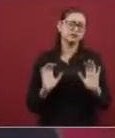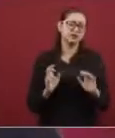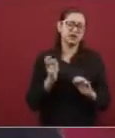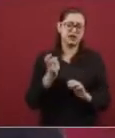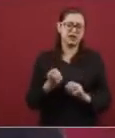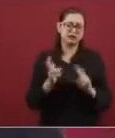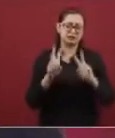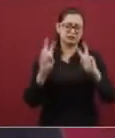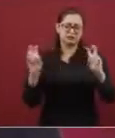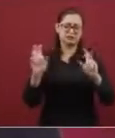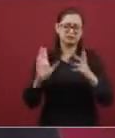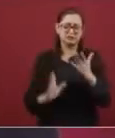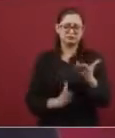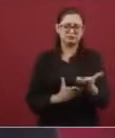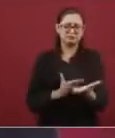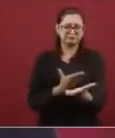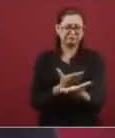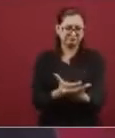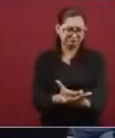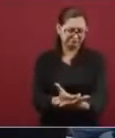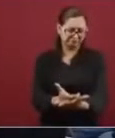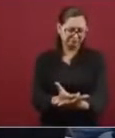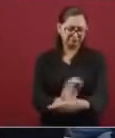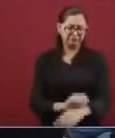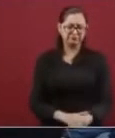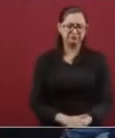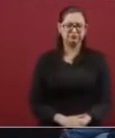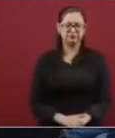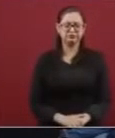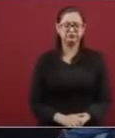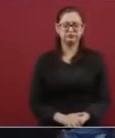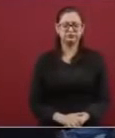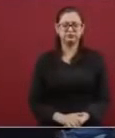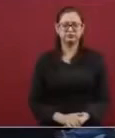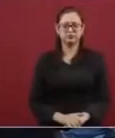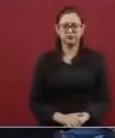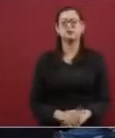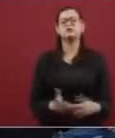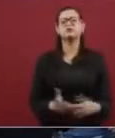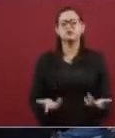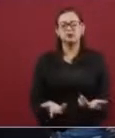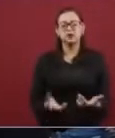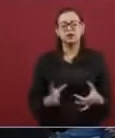protection, not for abuse.